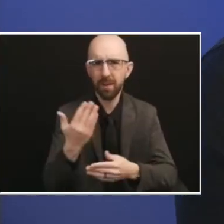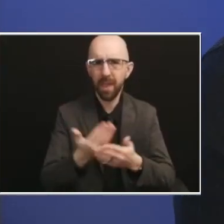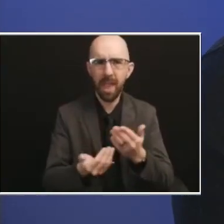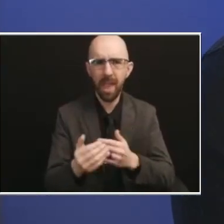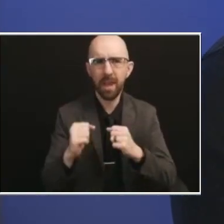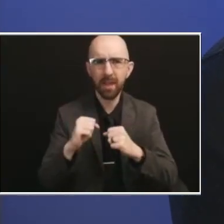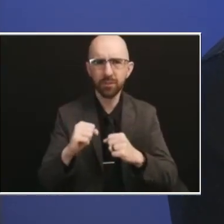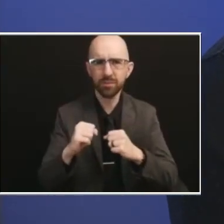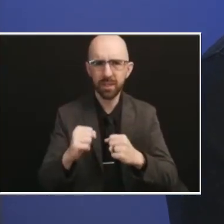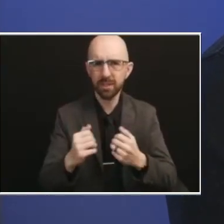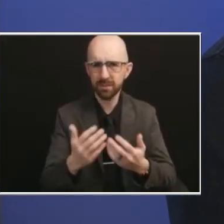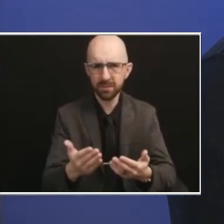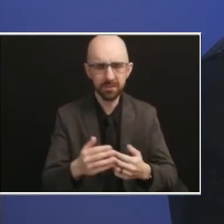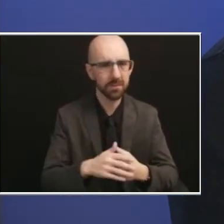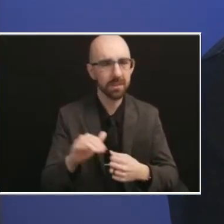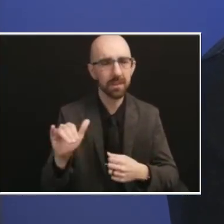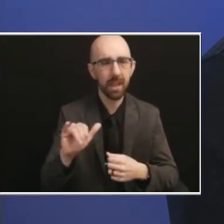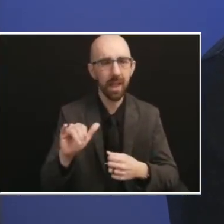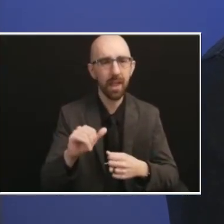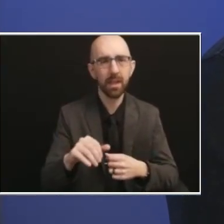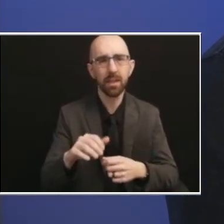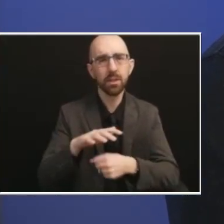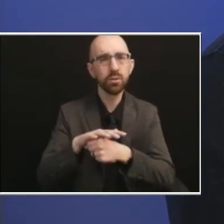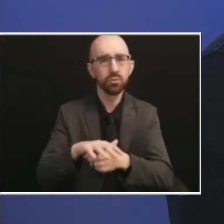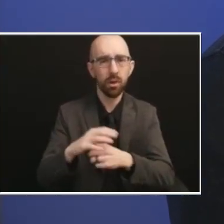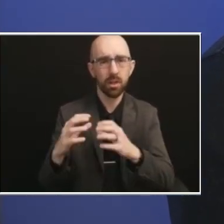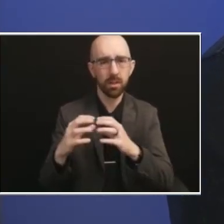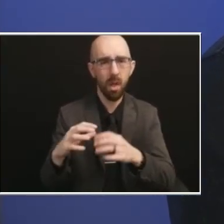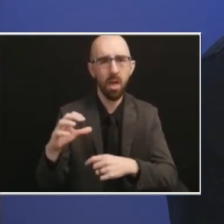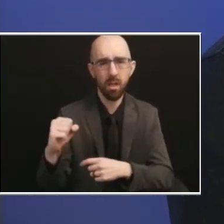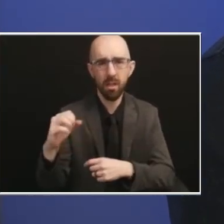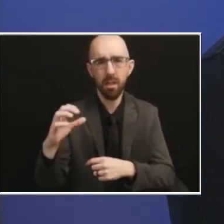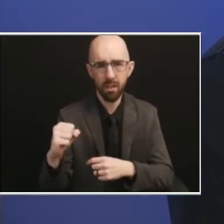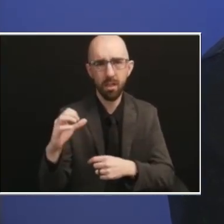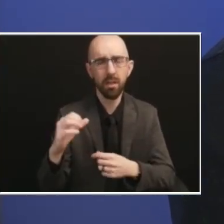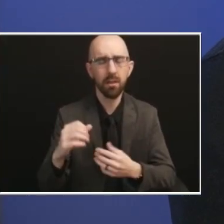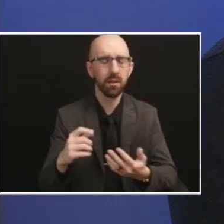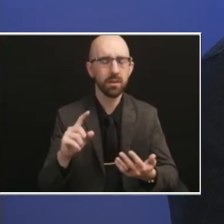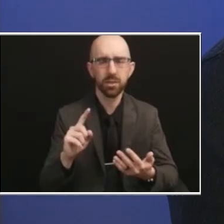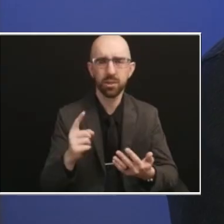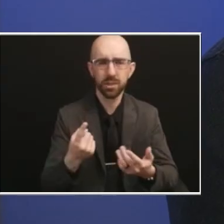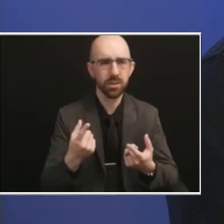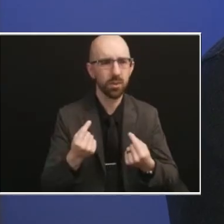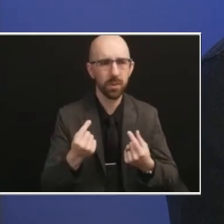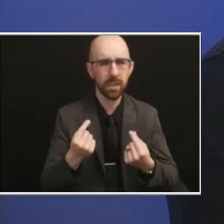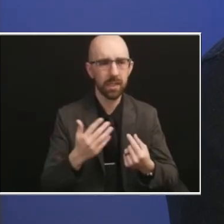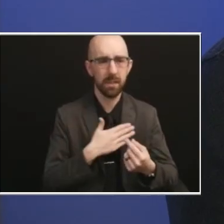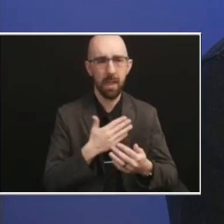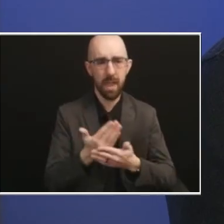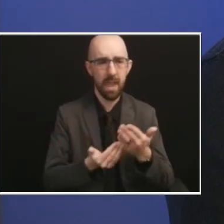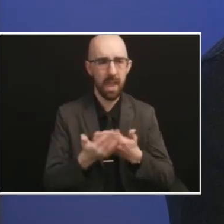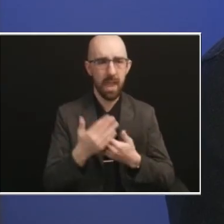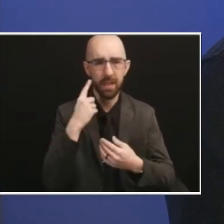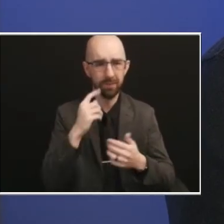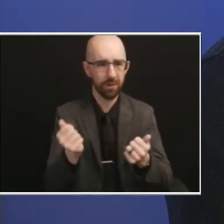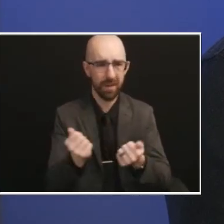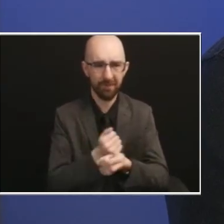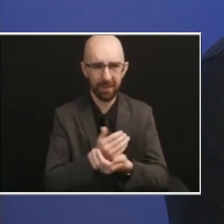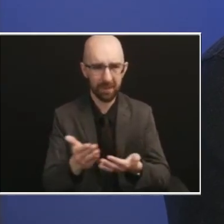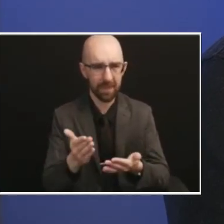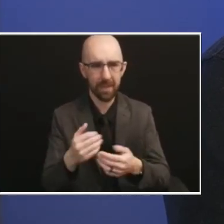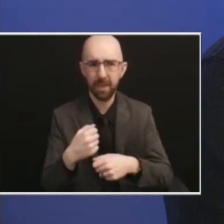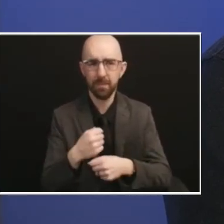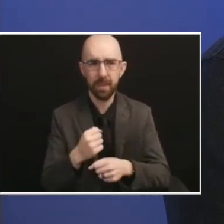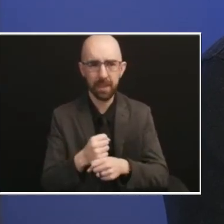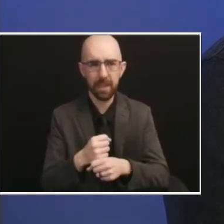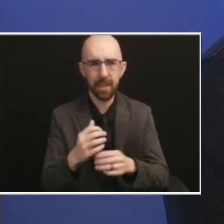like stress balls and stuff like that. Okay. And just using my hands for everything and taking extra